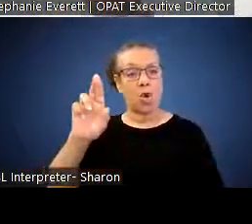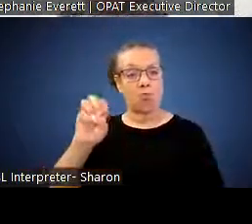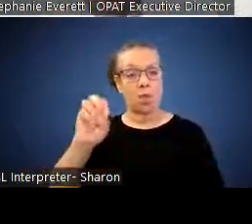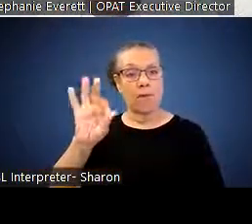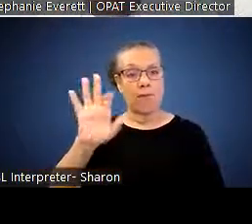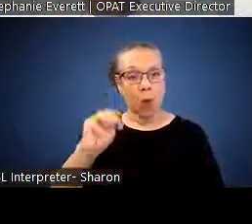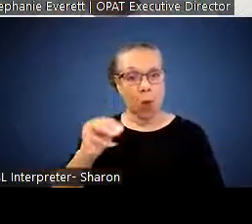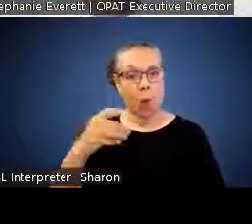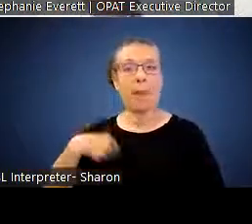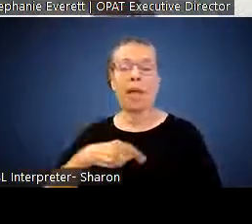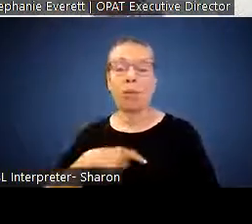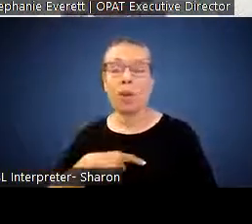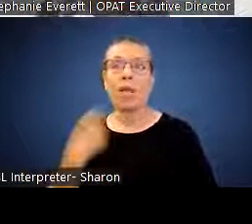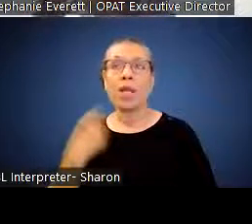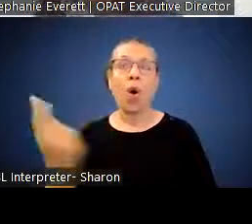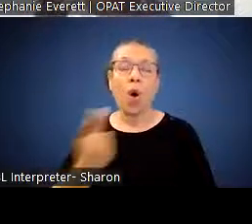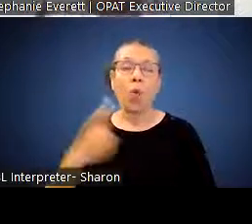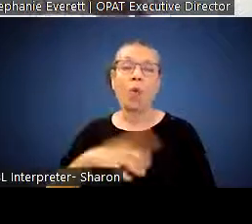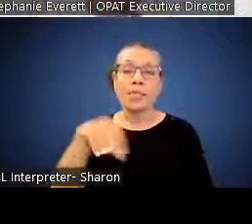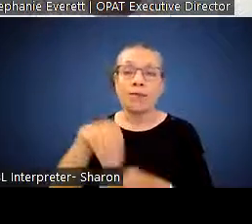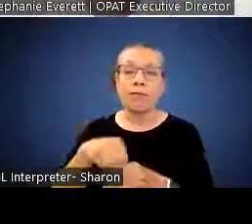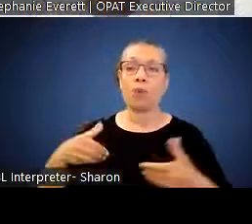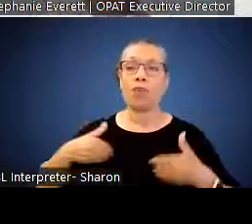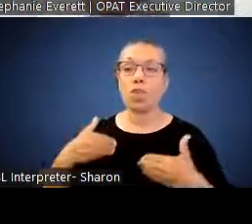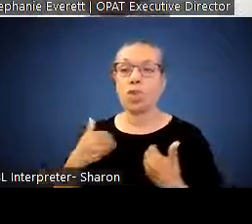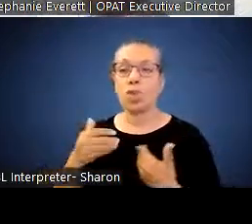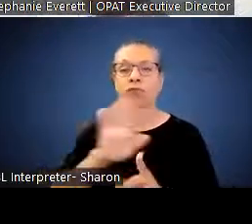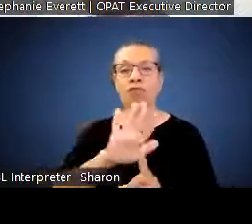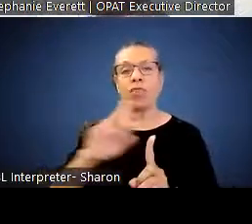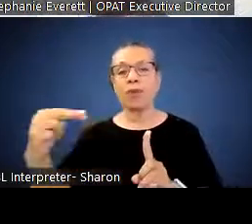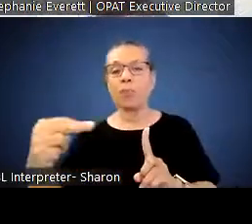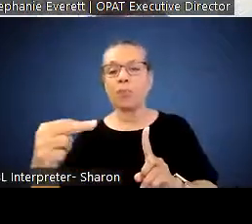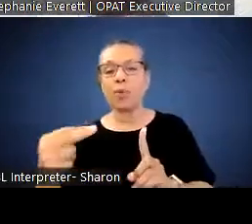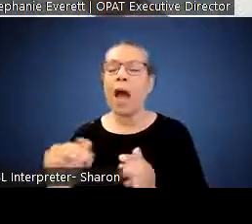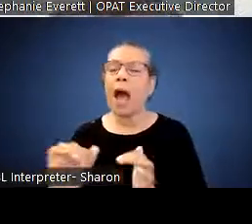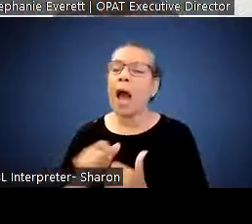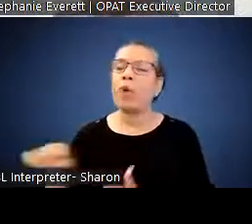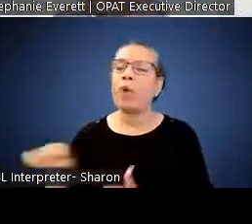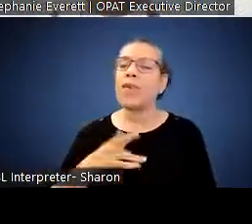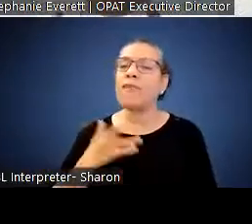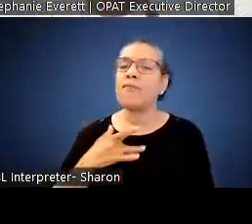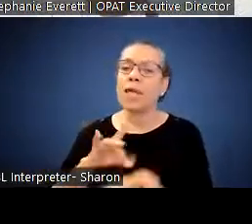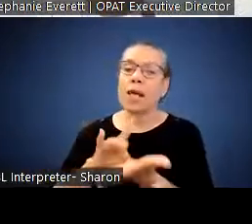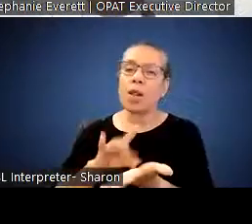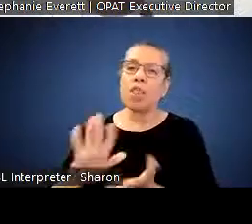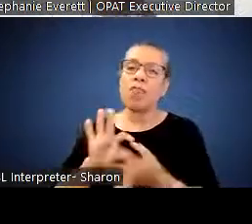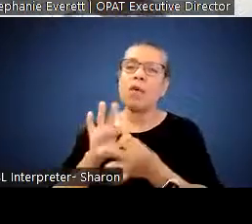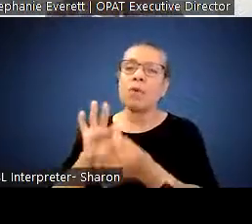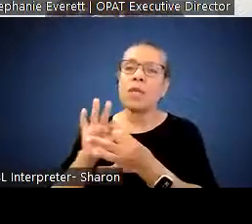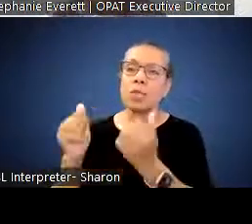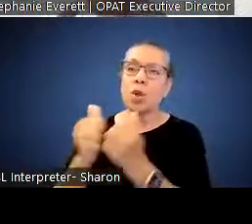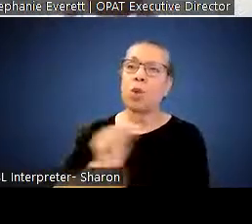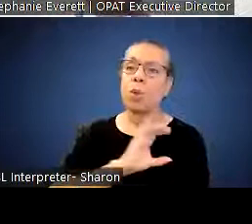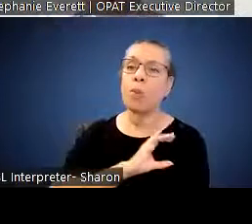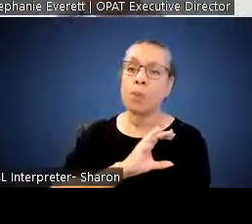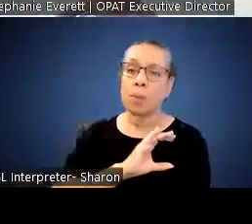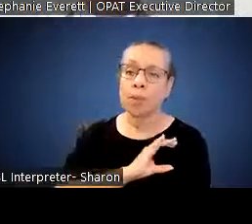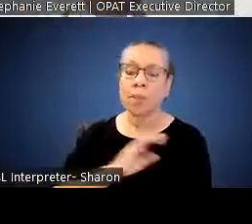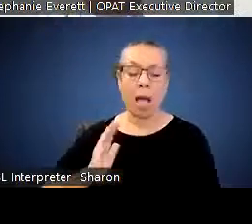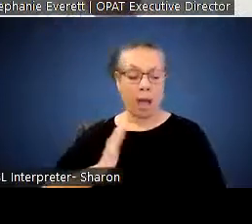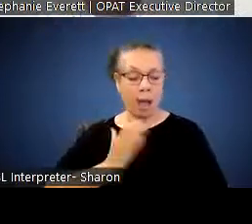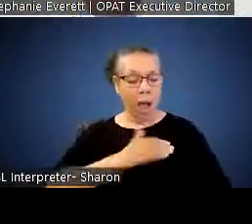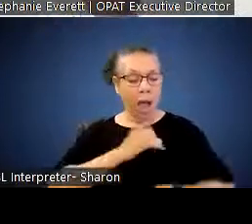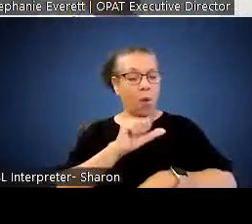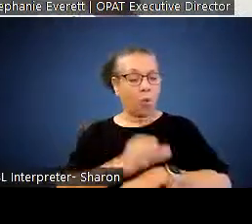our youth in our conversations about how they feel their relationship with the police are doing. Our work is going to